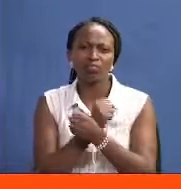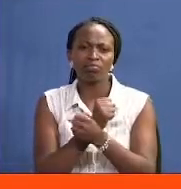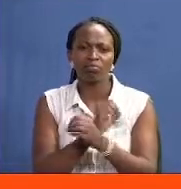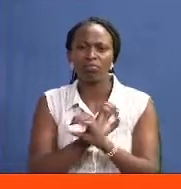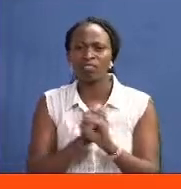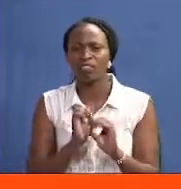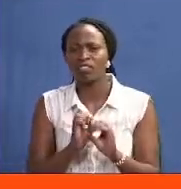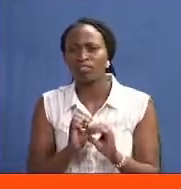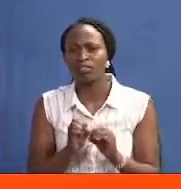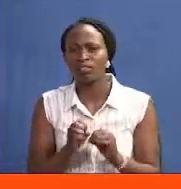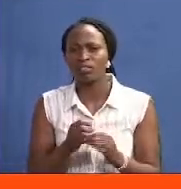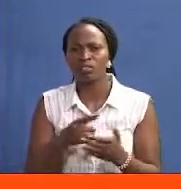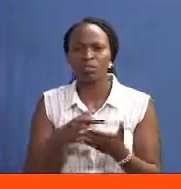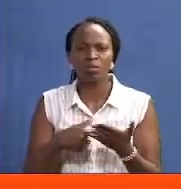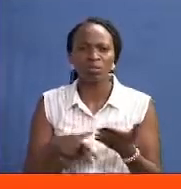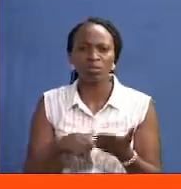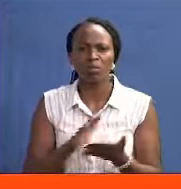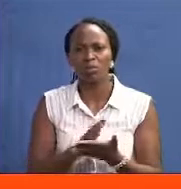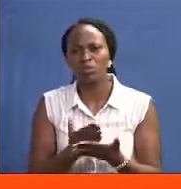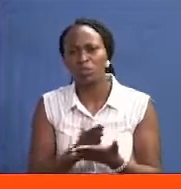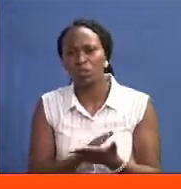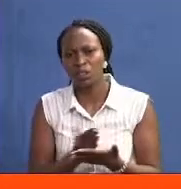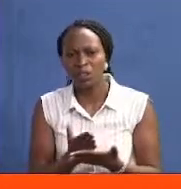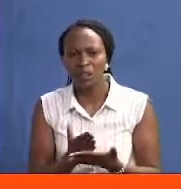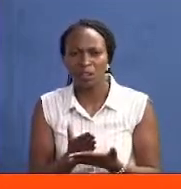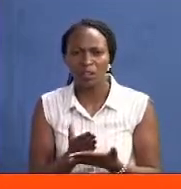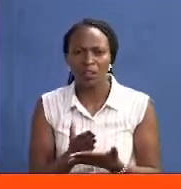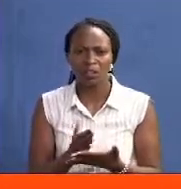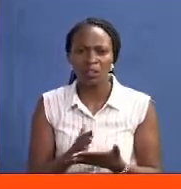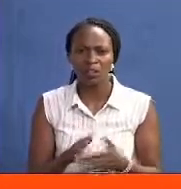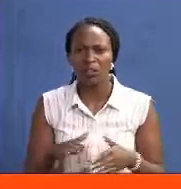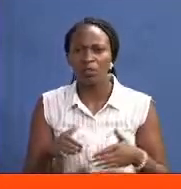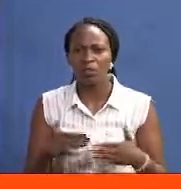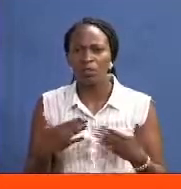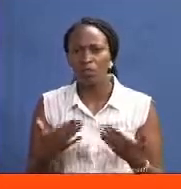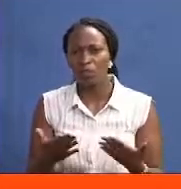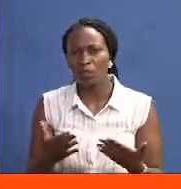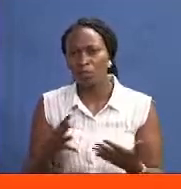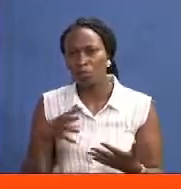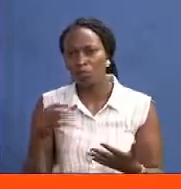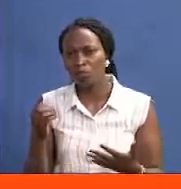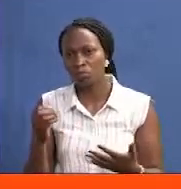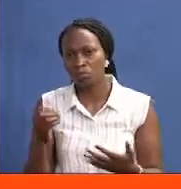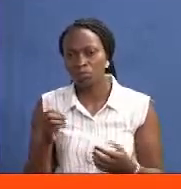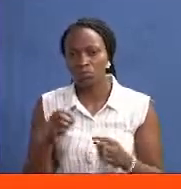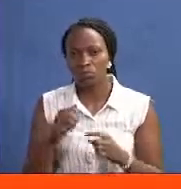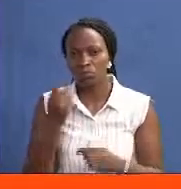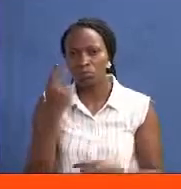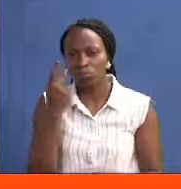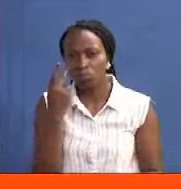you share and who you share with. And you don't know when next you will be trending because your